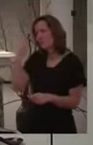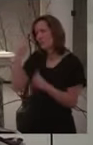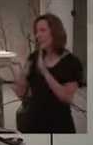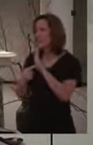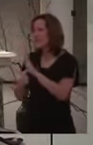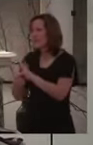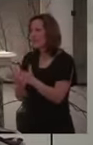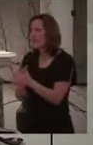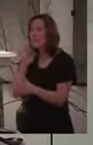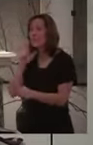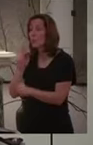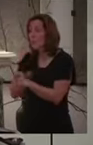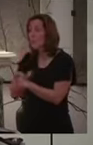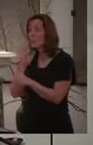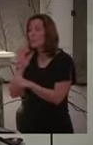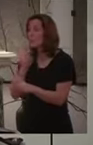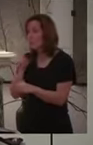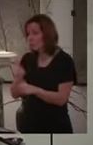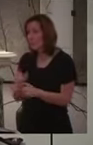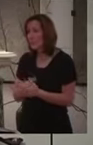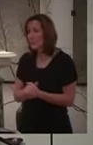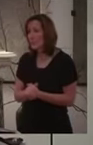that promise will be kept.